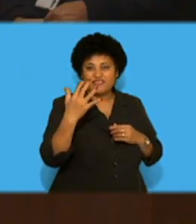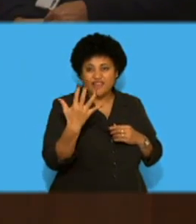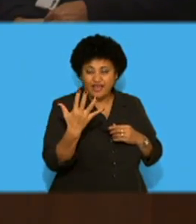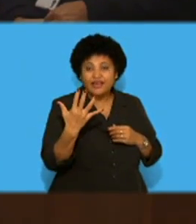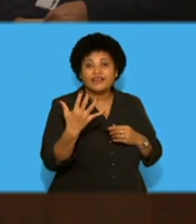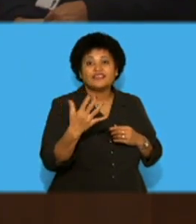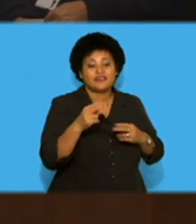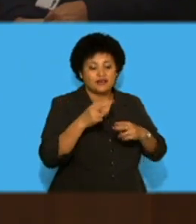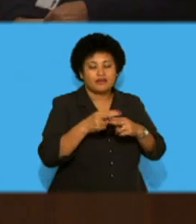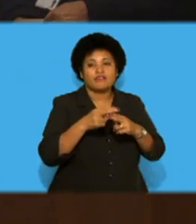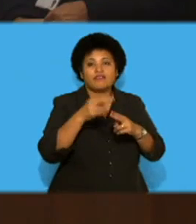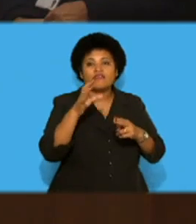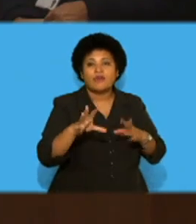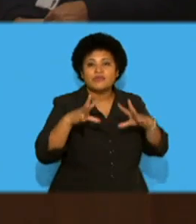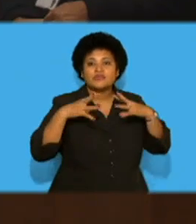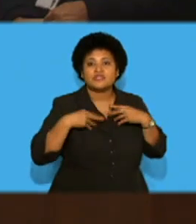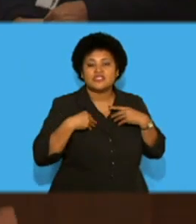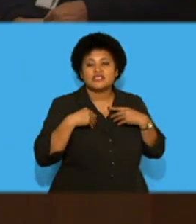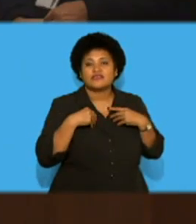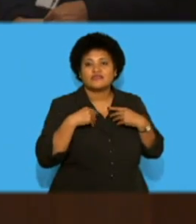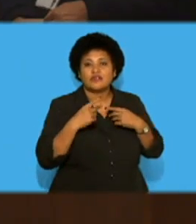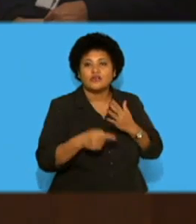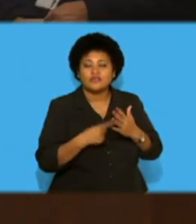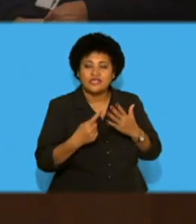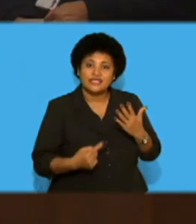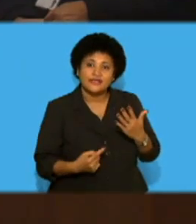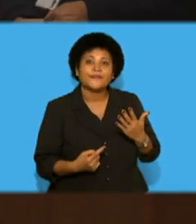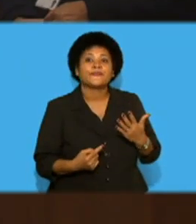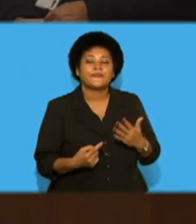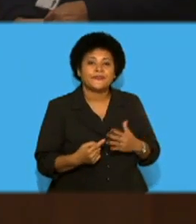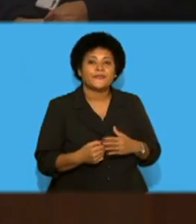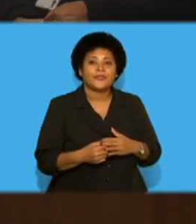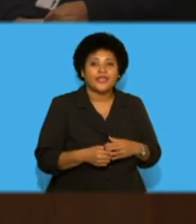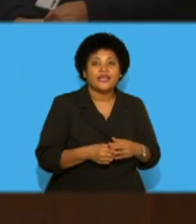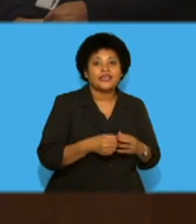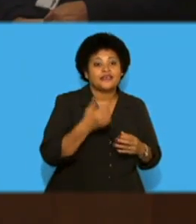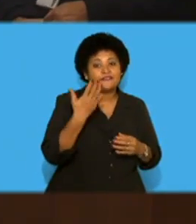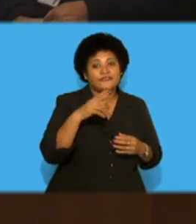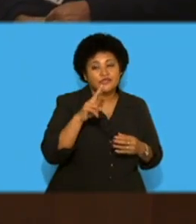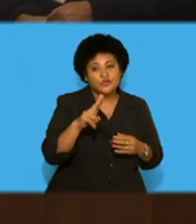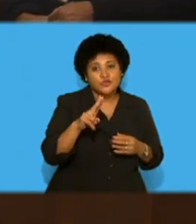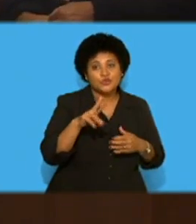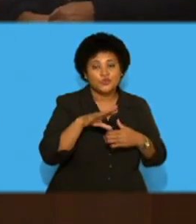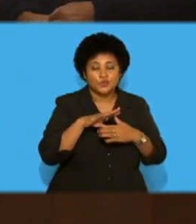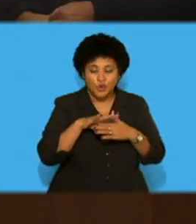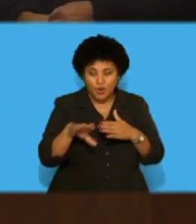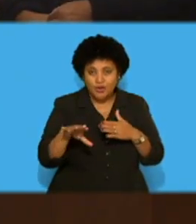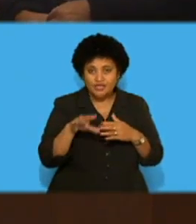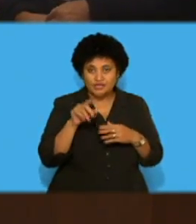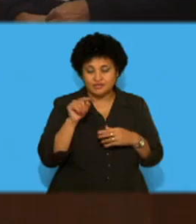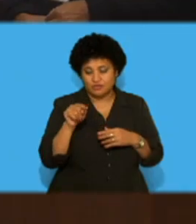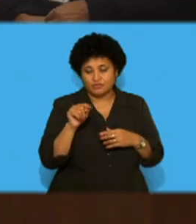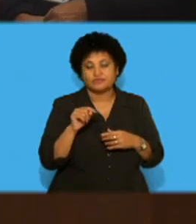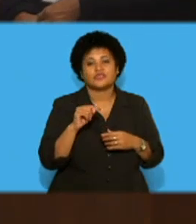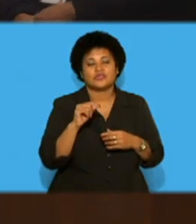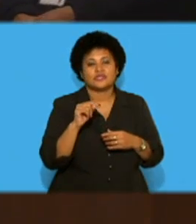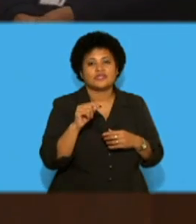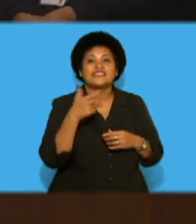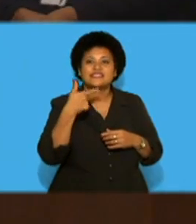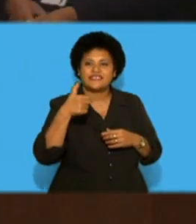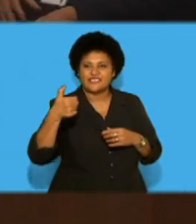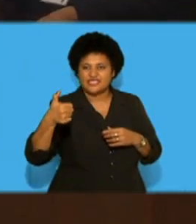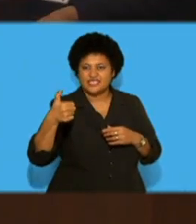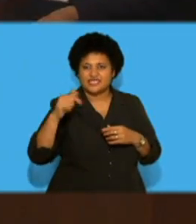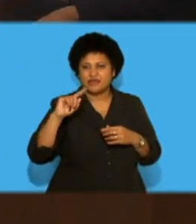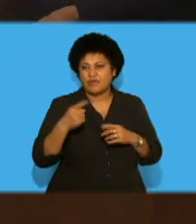$52.76. They only received $52.76 when in the past few years they've been